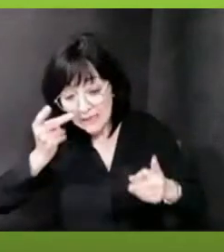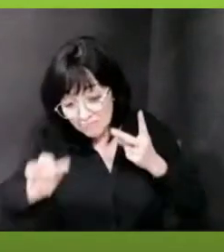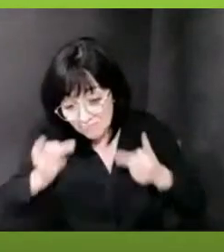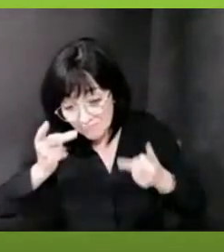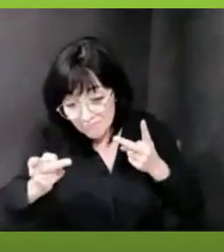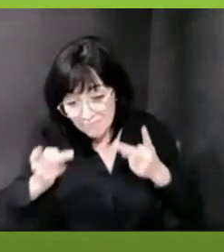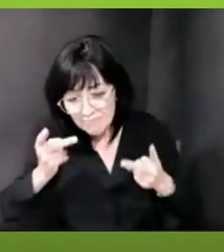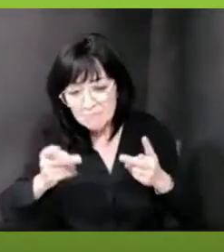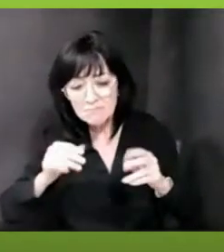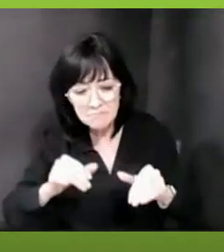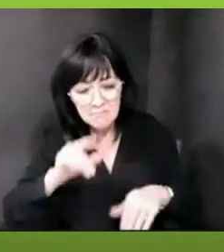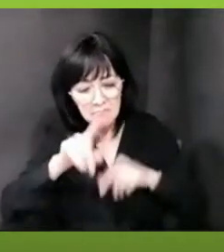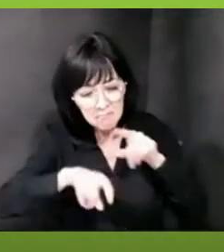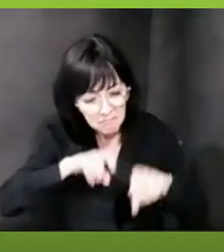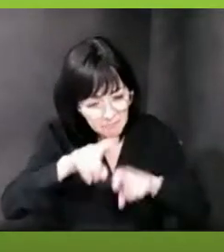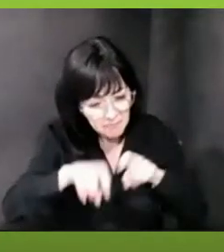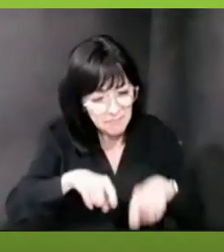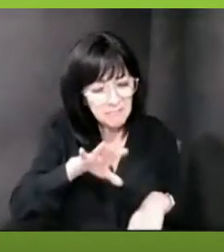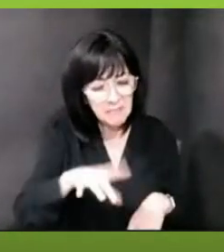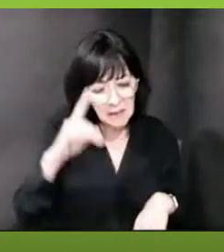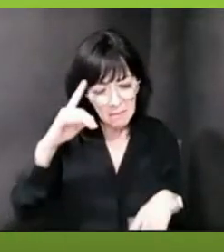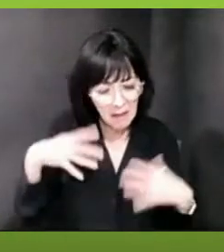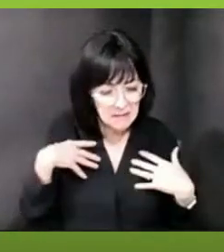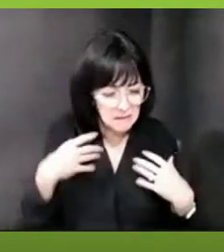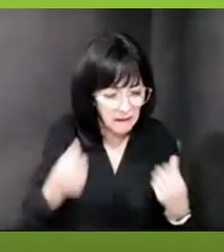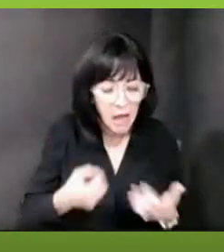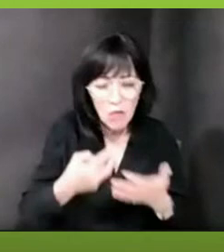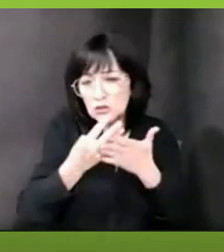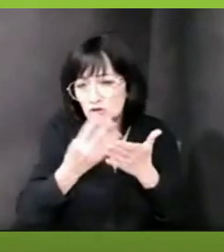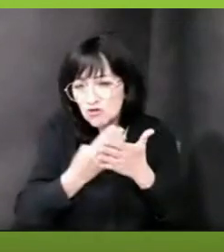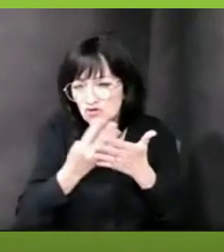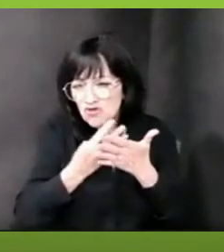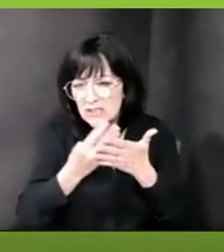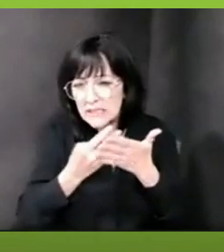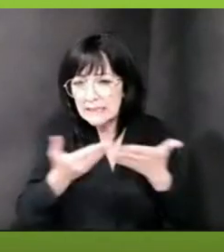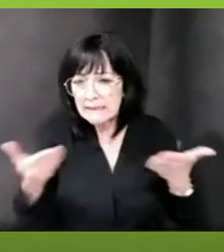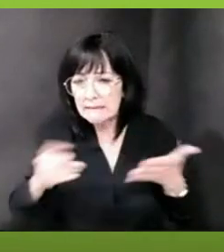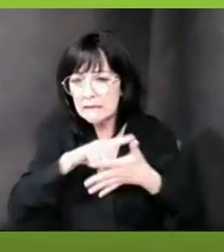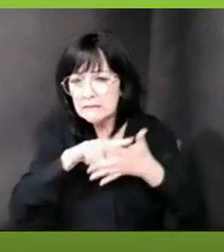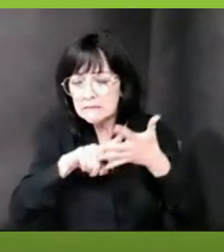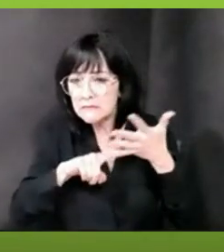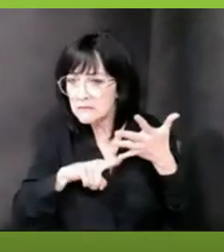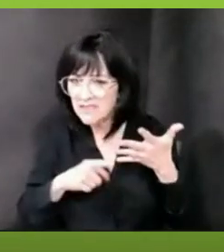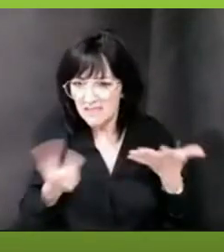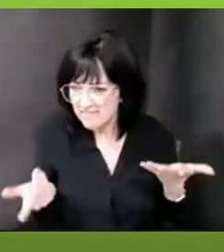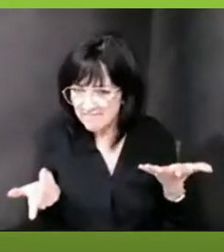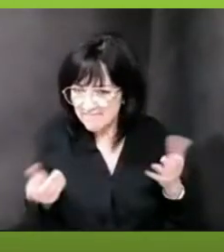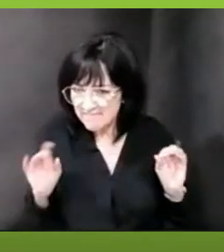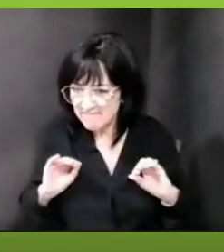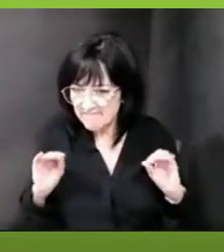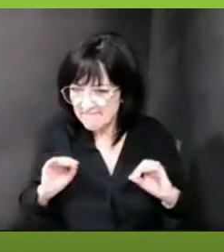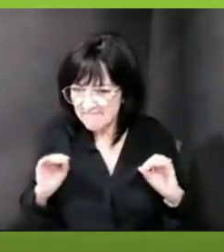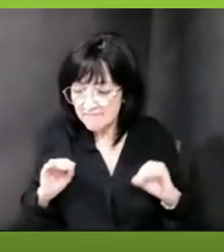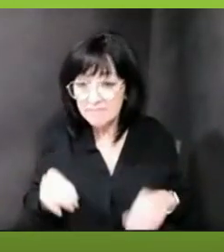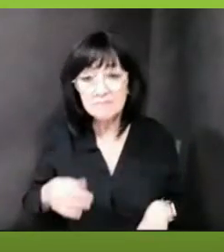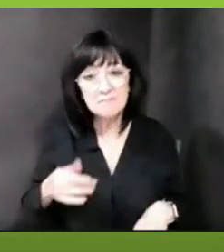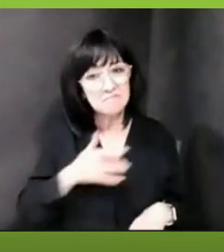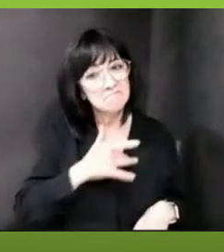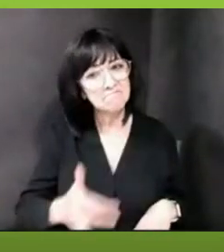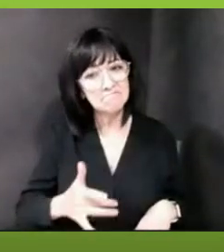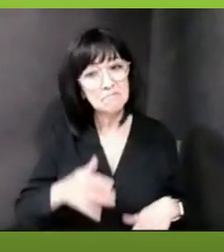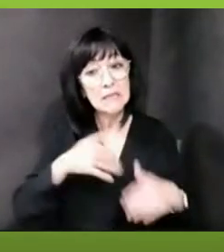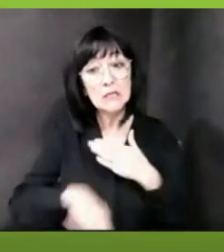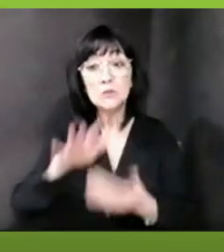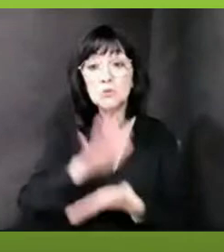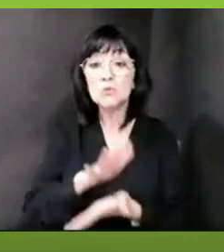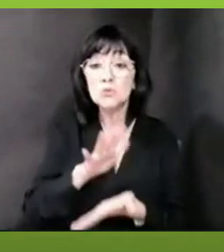of asking questions about mental health and screening for mental health. And teachers, school counselors are